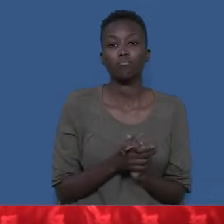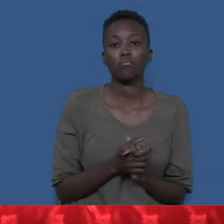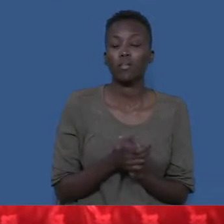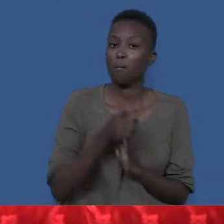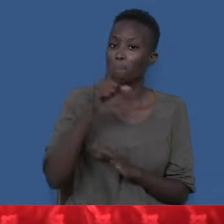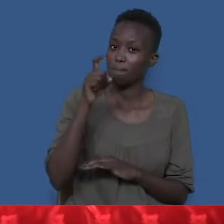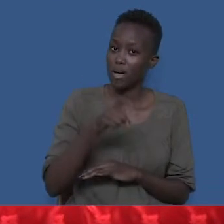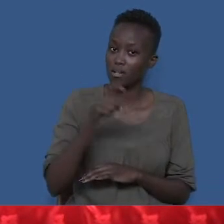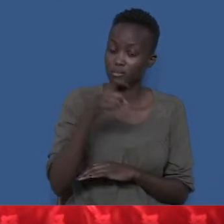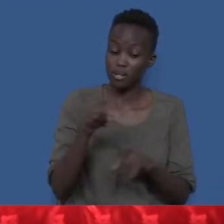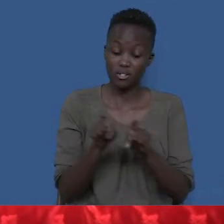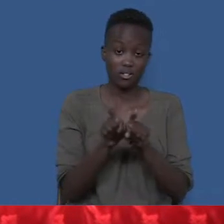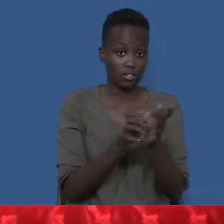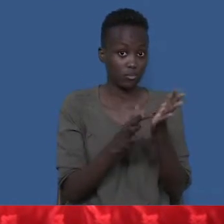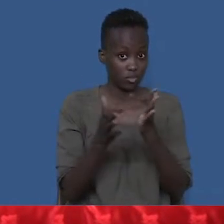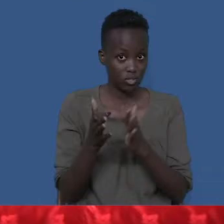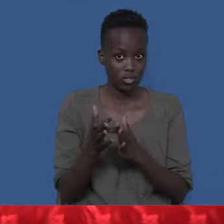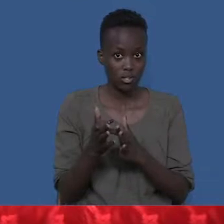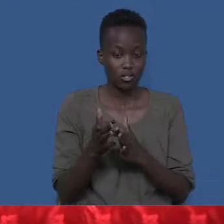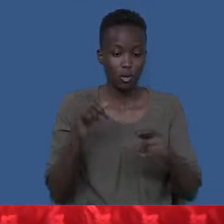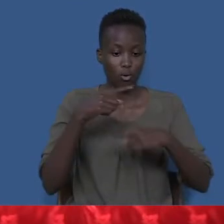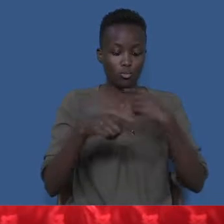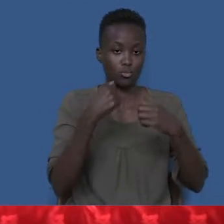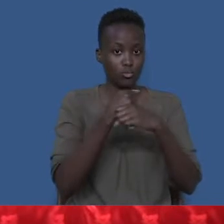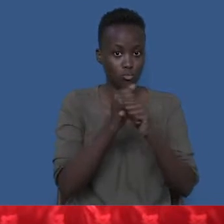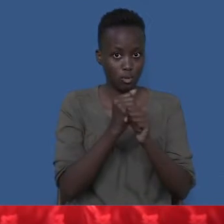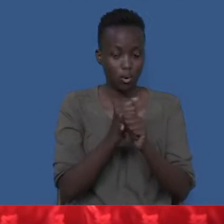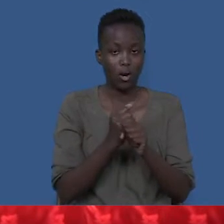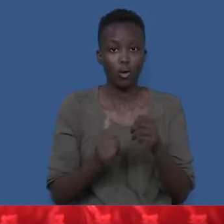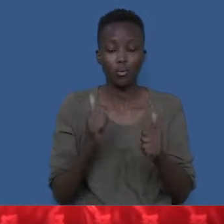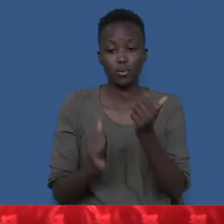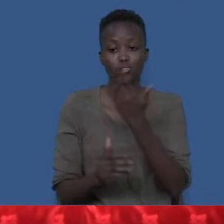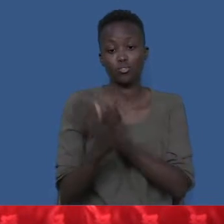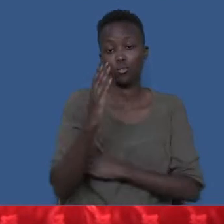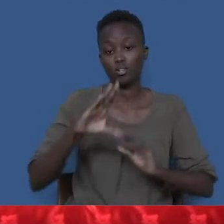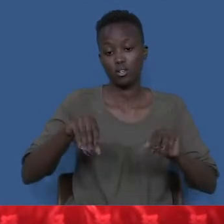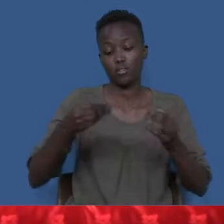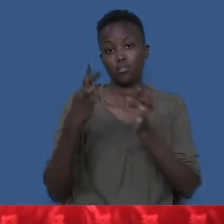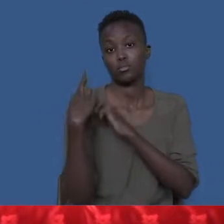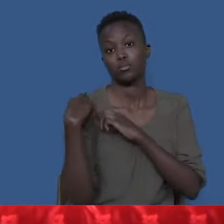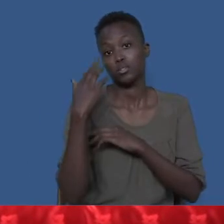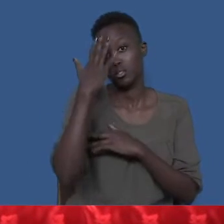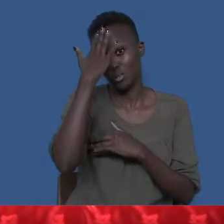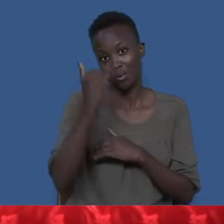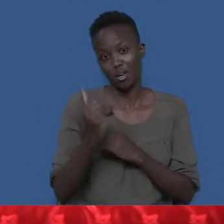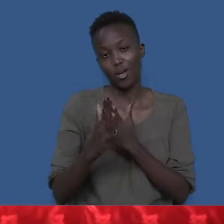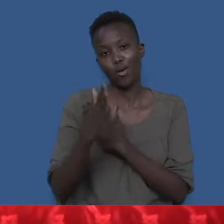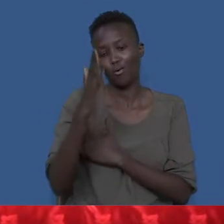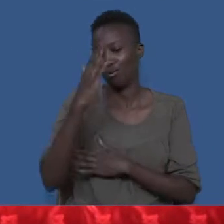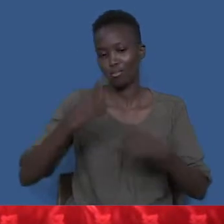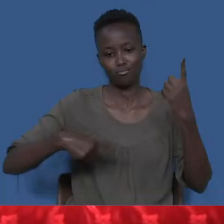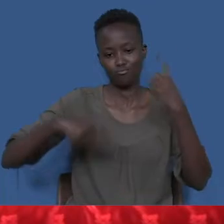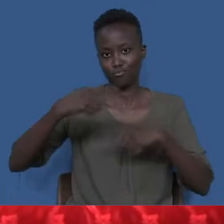we must, like Jesus, do the work that he has entrusted to us, because the Lord will vindicate